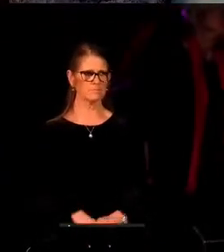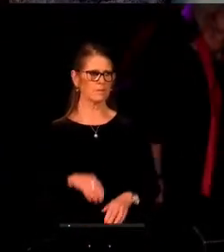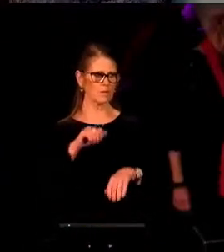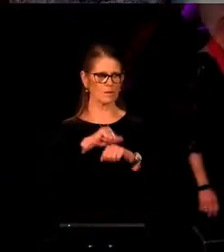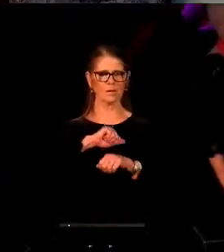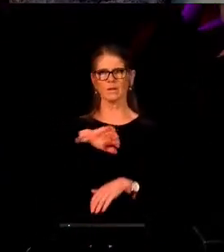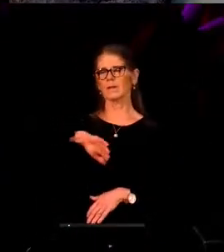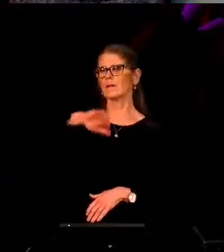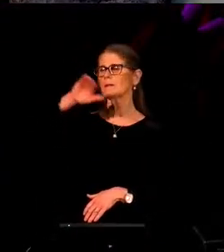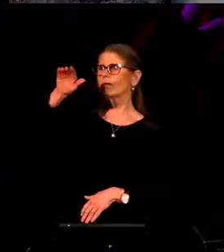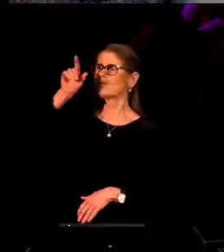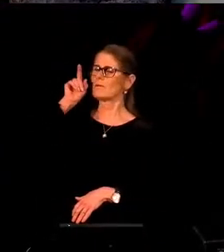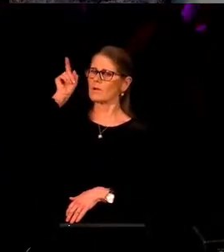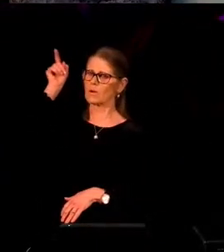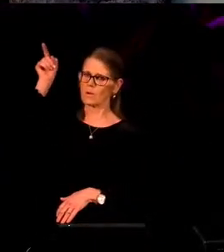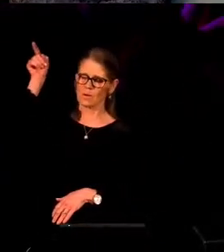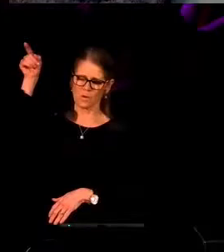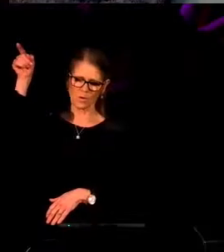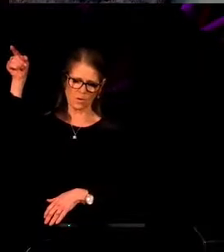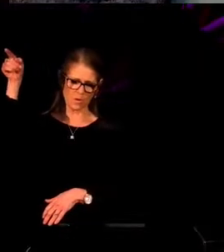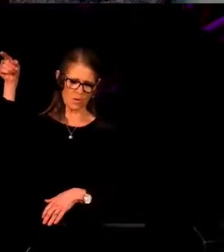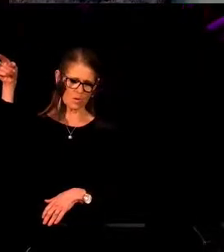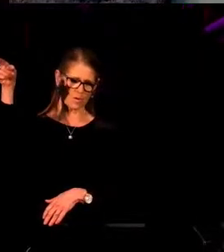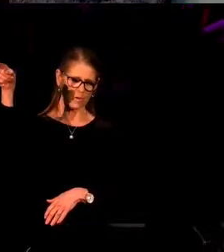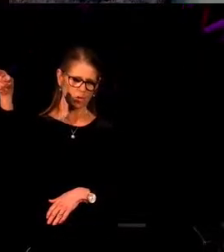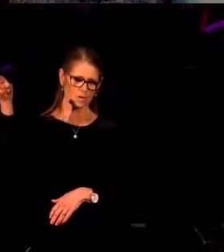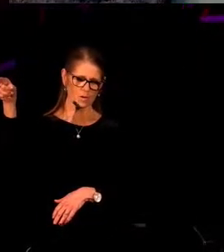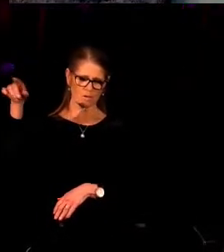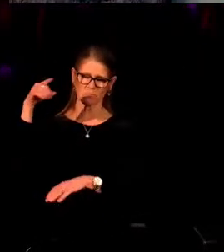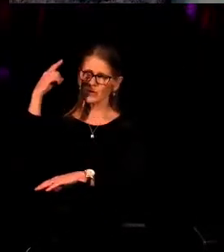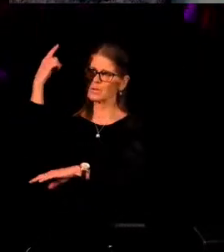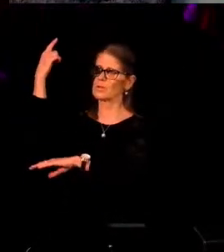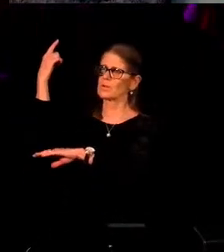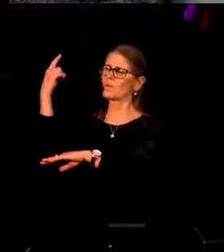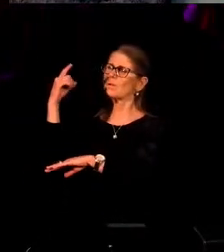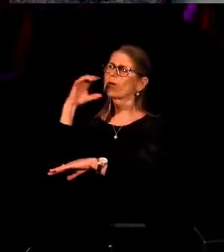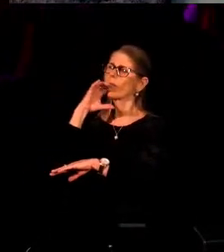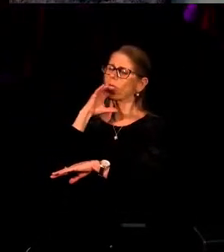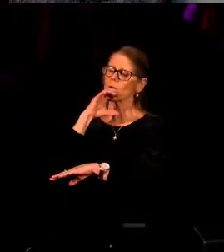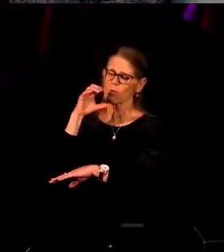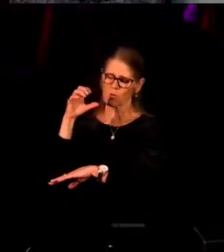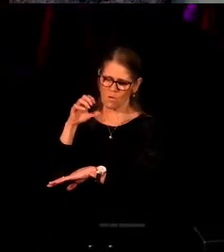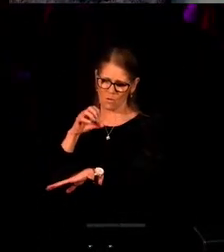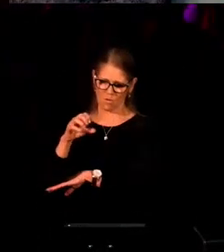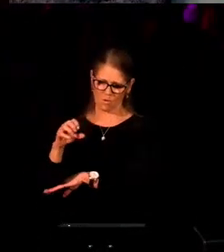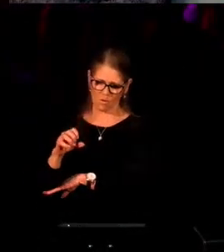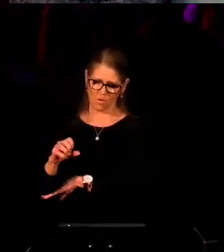Thank you.